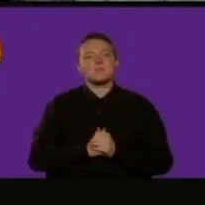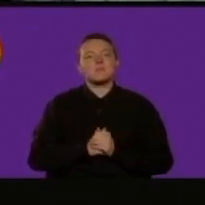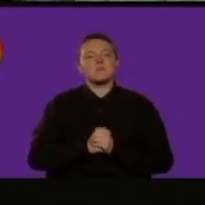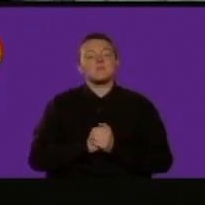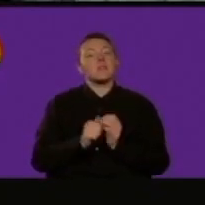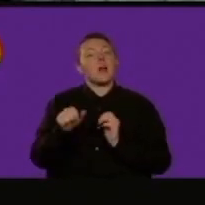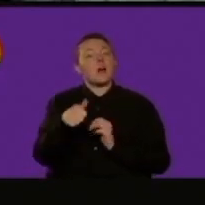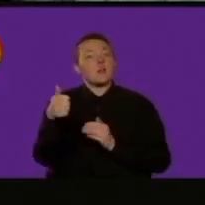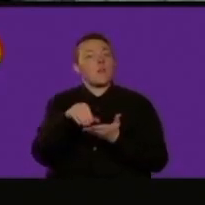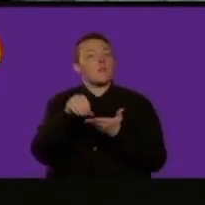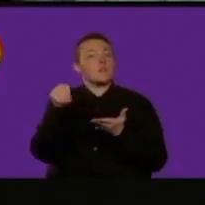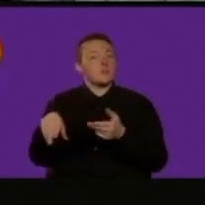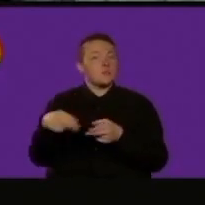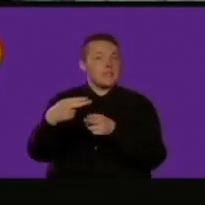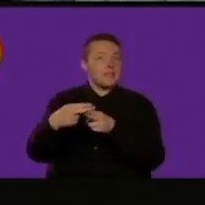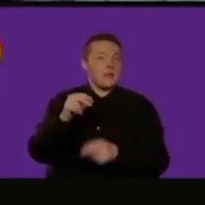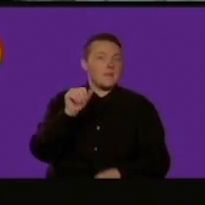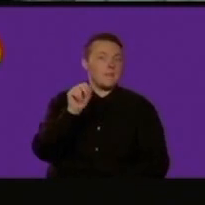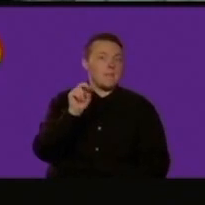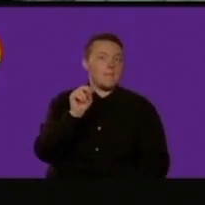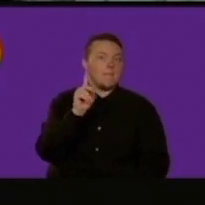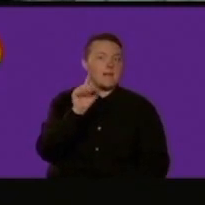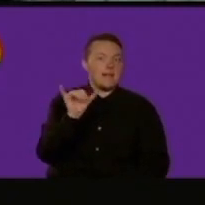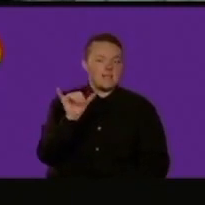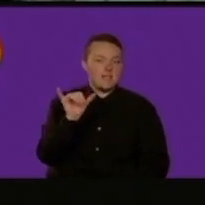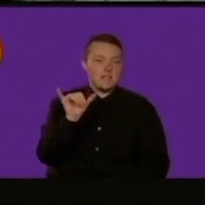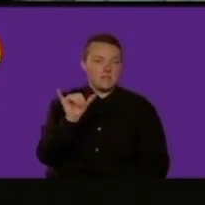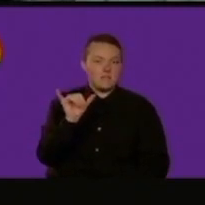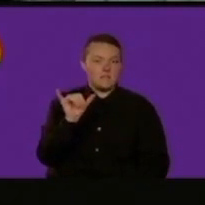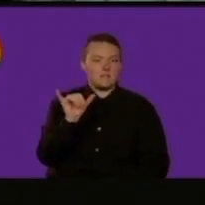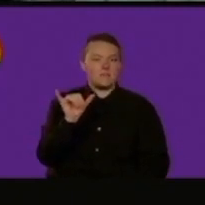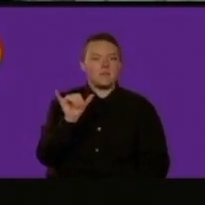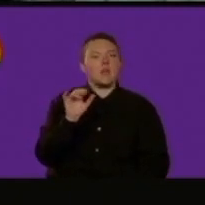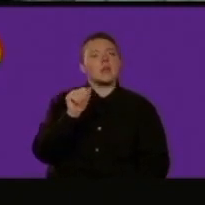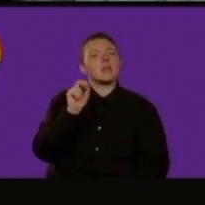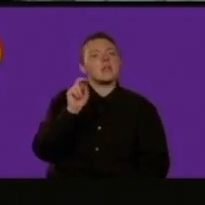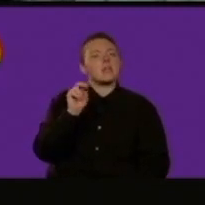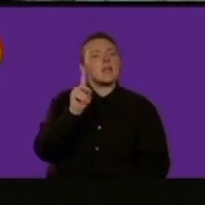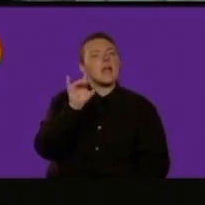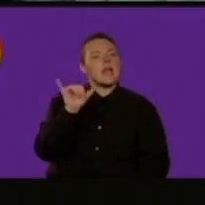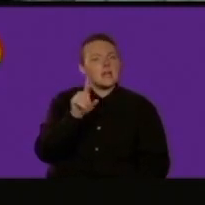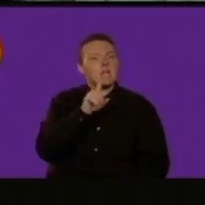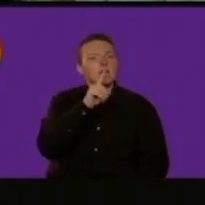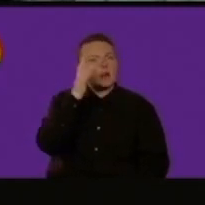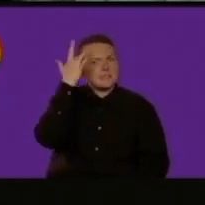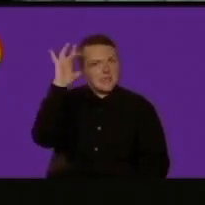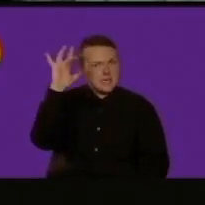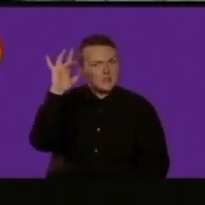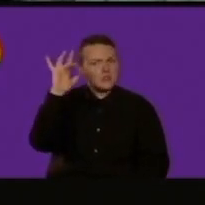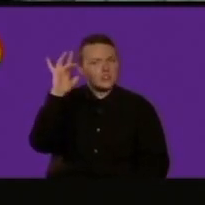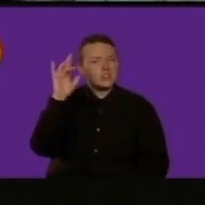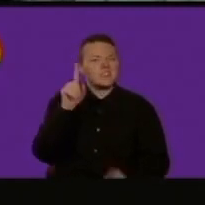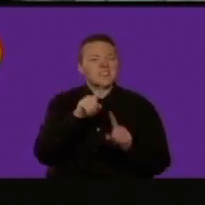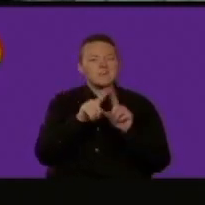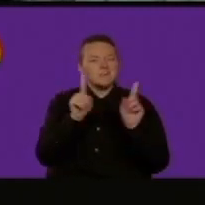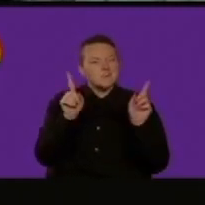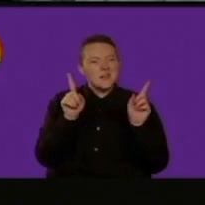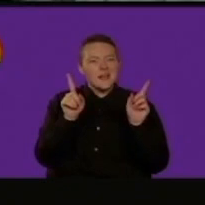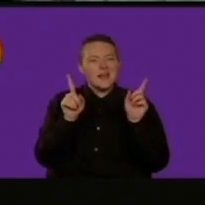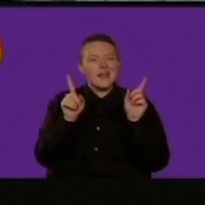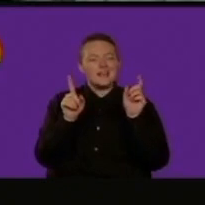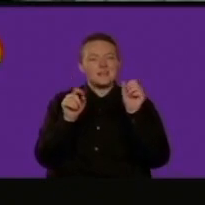spectrum and not much patience for activities that don't interest them. But one of the activities they created